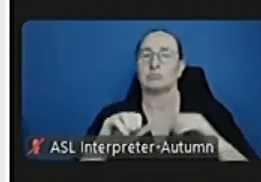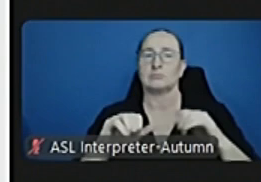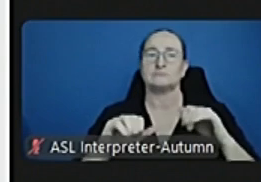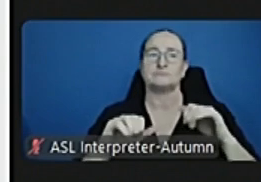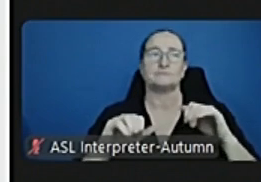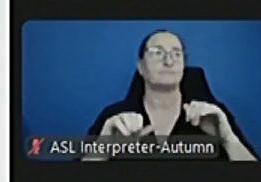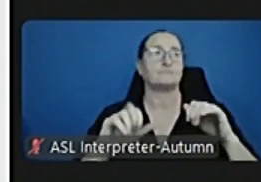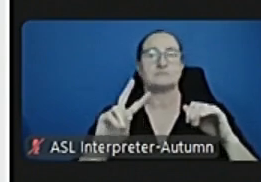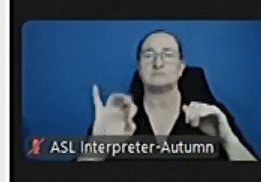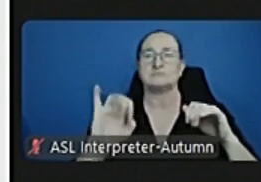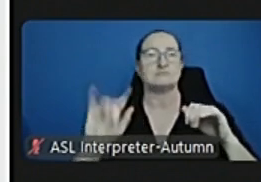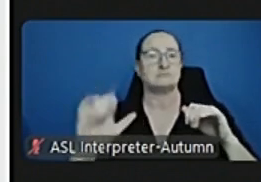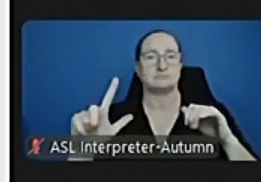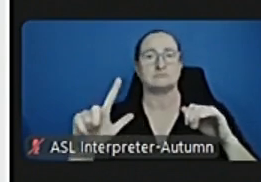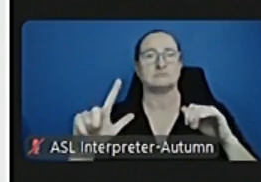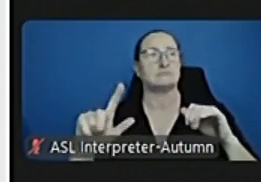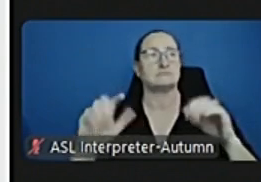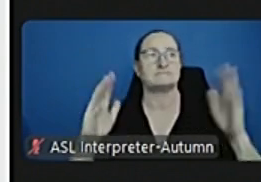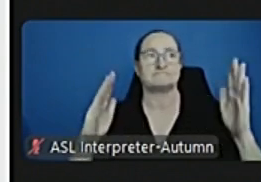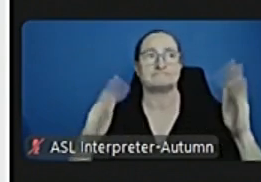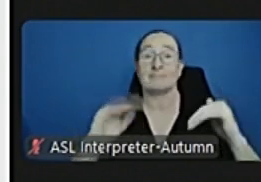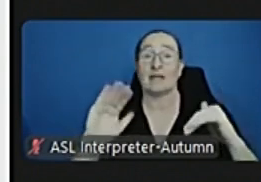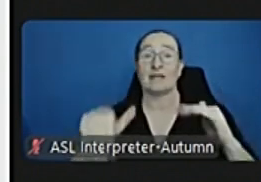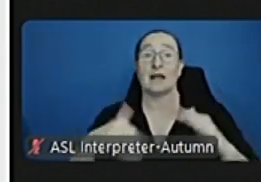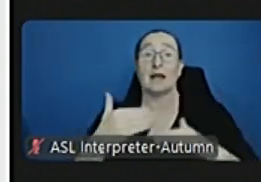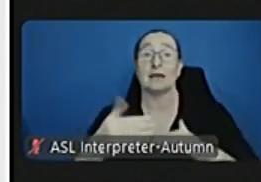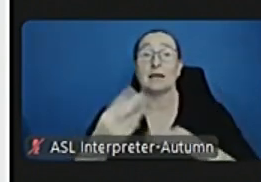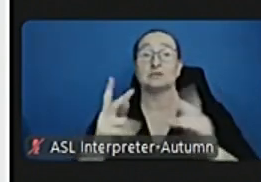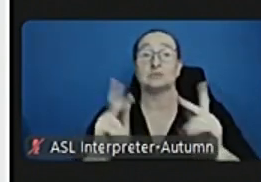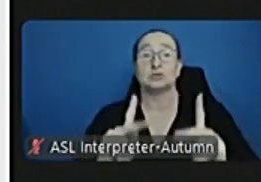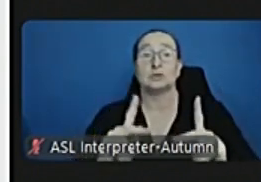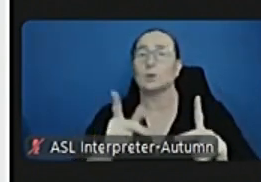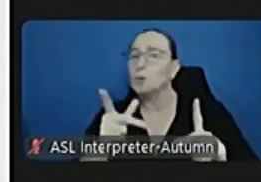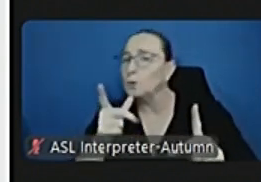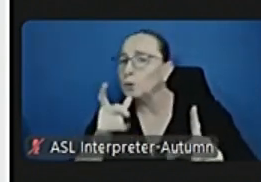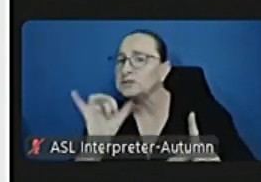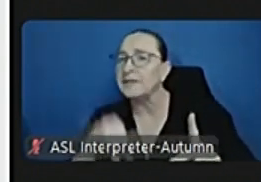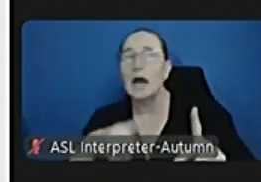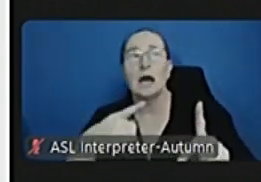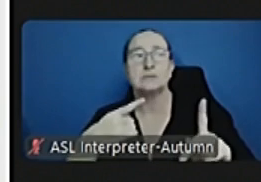person? Yeah. Who's that?